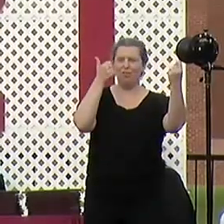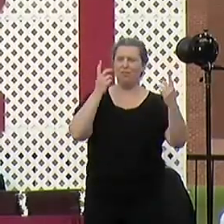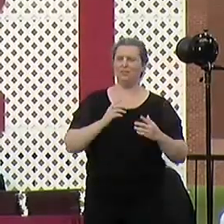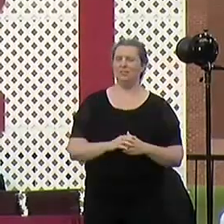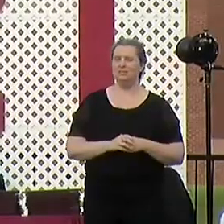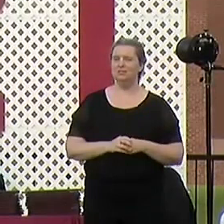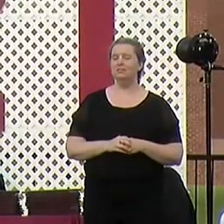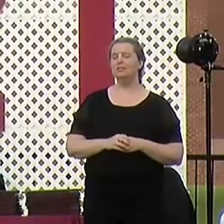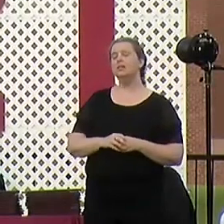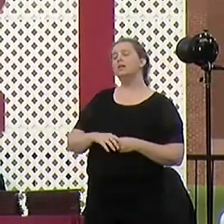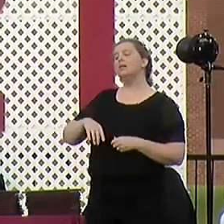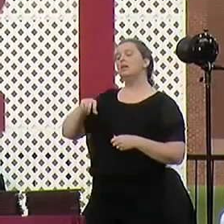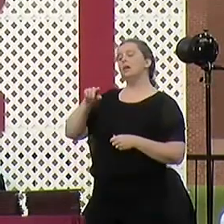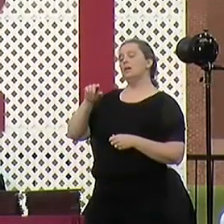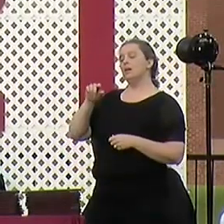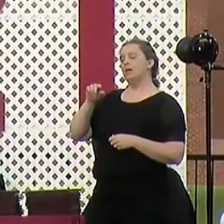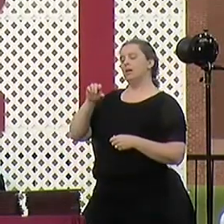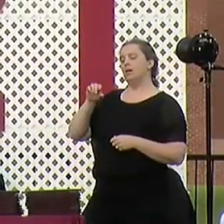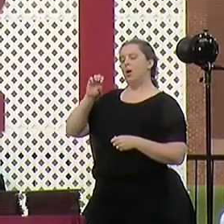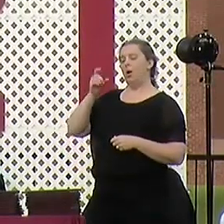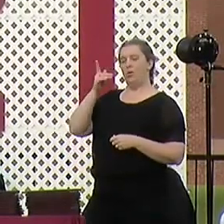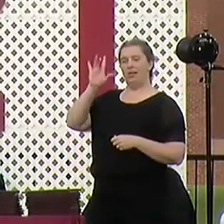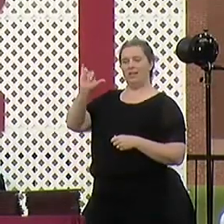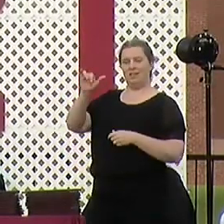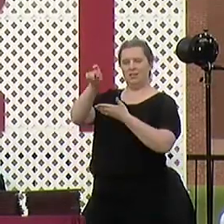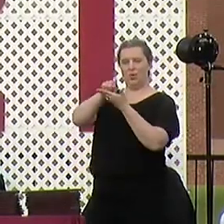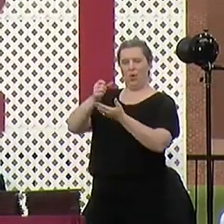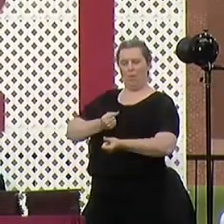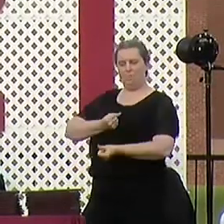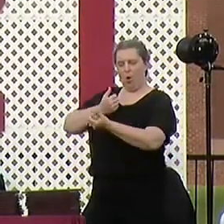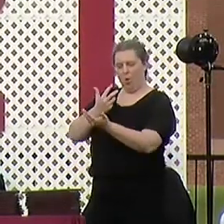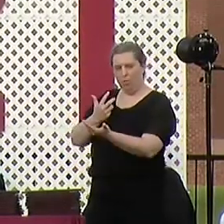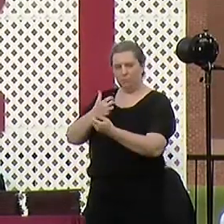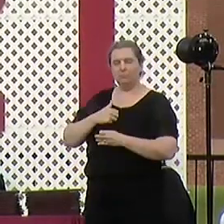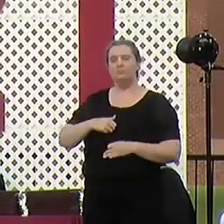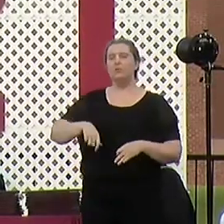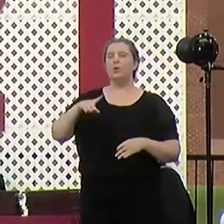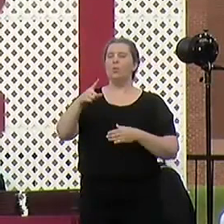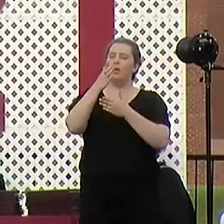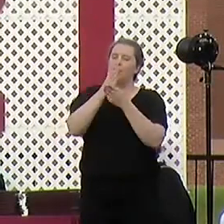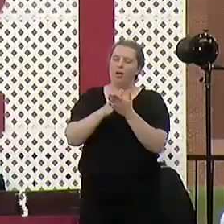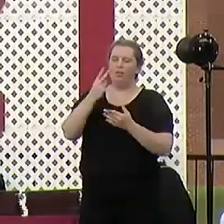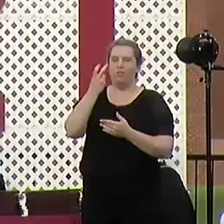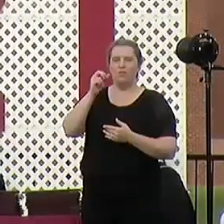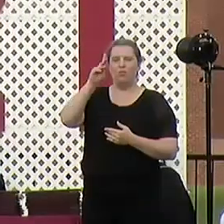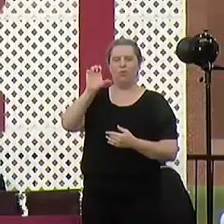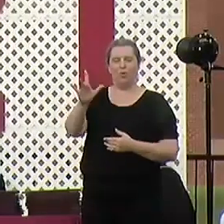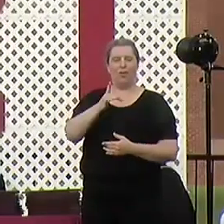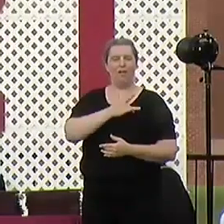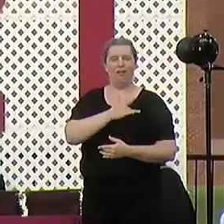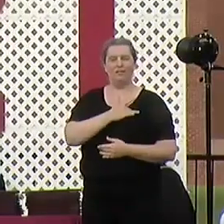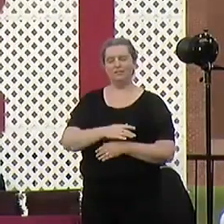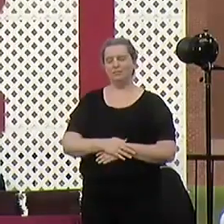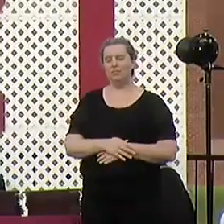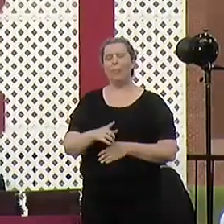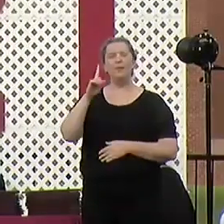poem about Odysseus, calls one equal temper of heroic hearts. We often think of heroes